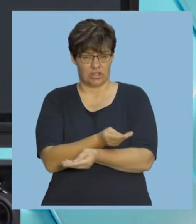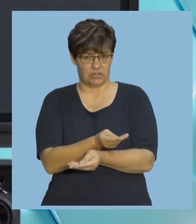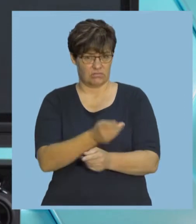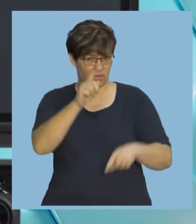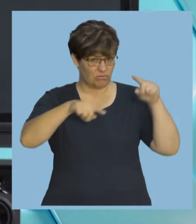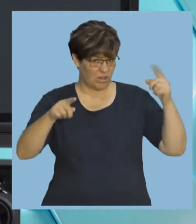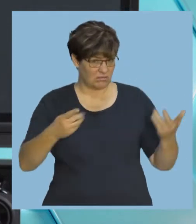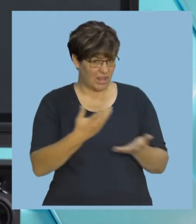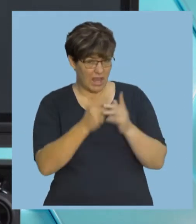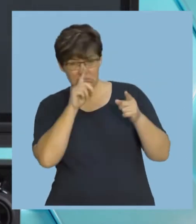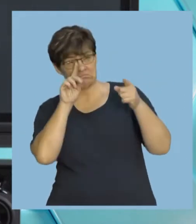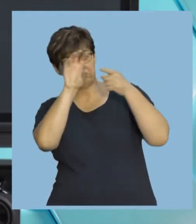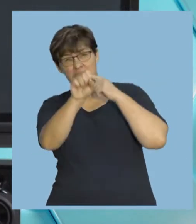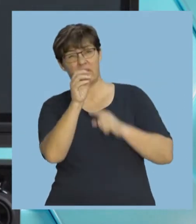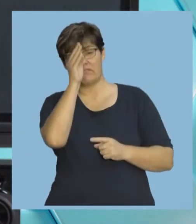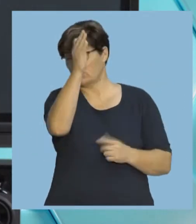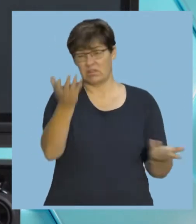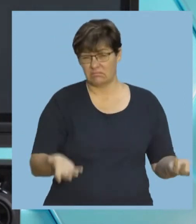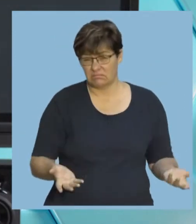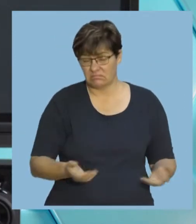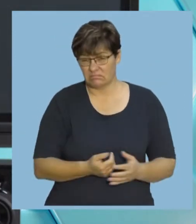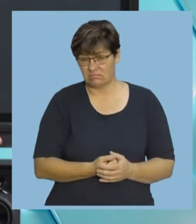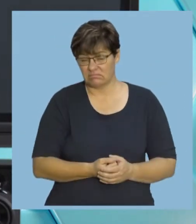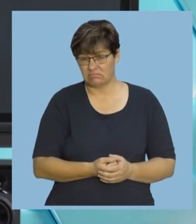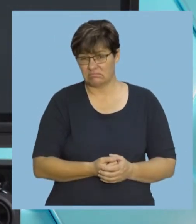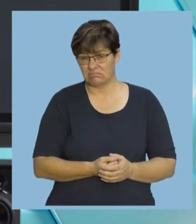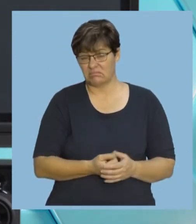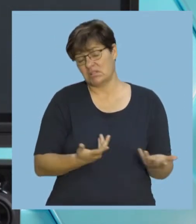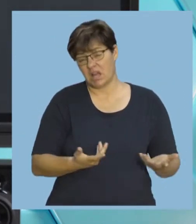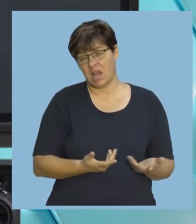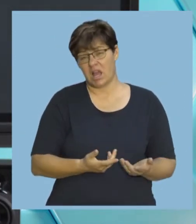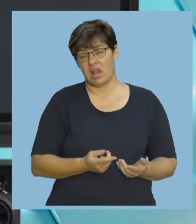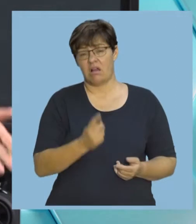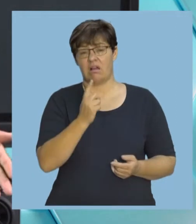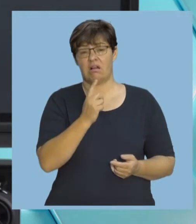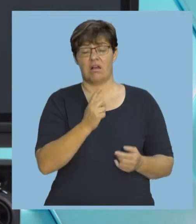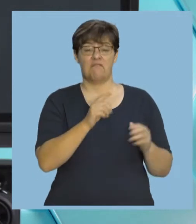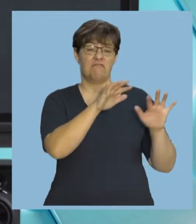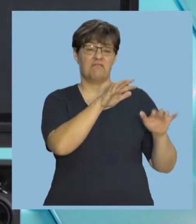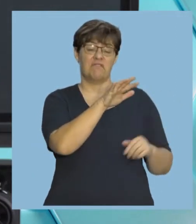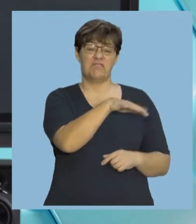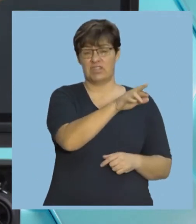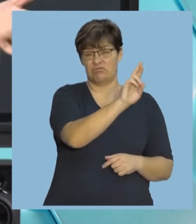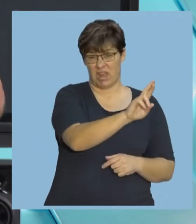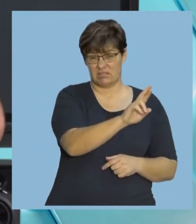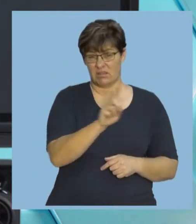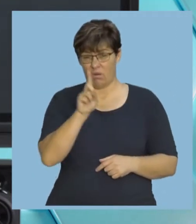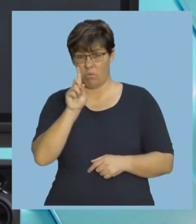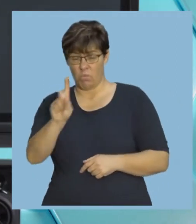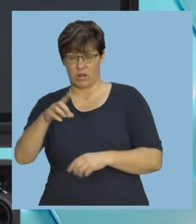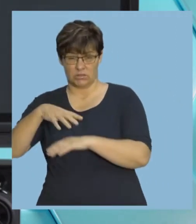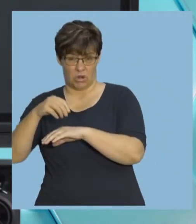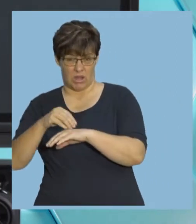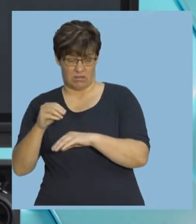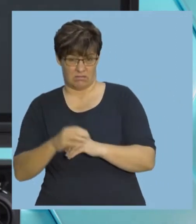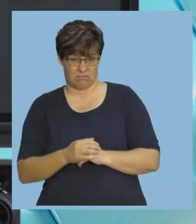Can we really predict? I mean, if the rand is to a dollar is 15 rand, maybe now, can we really predict